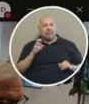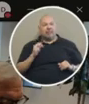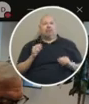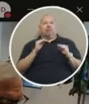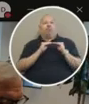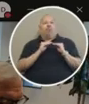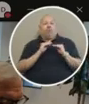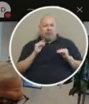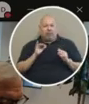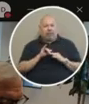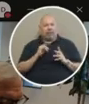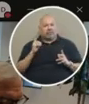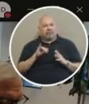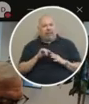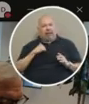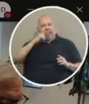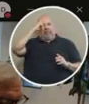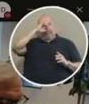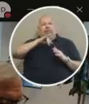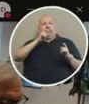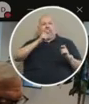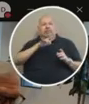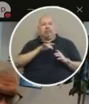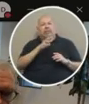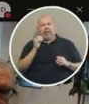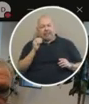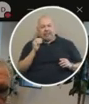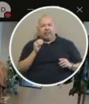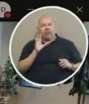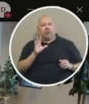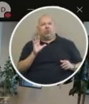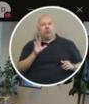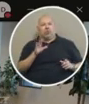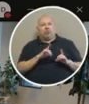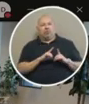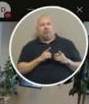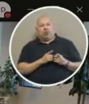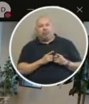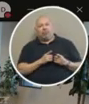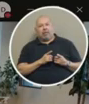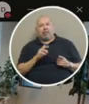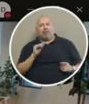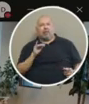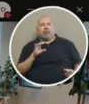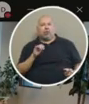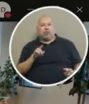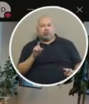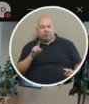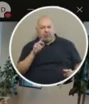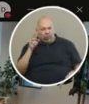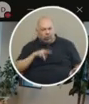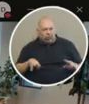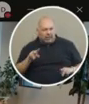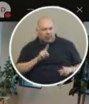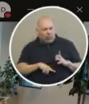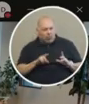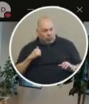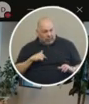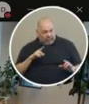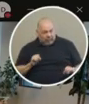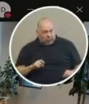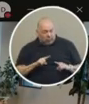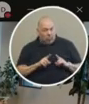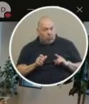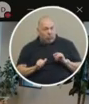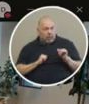further, that's something I think that management and your department, Nicole, should be looking at, is what we can do. And then also be